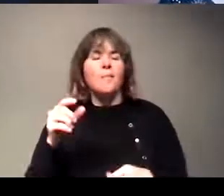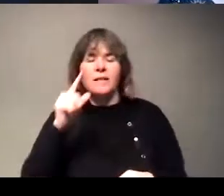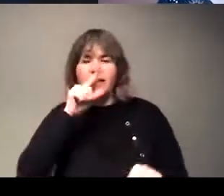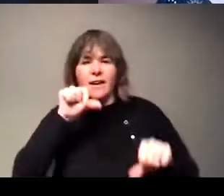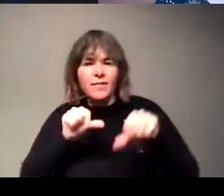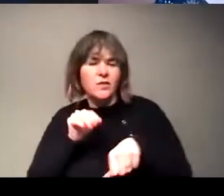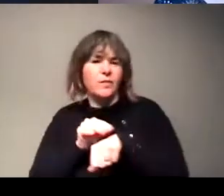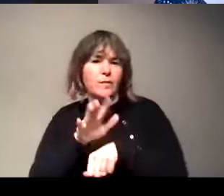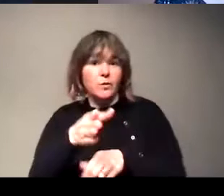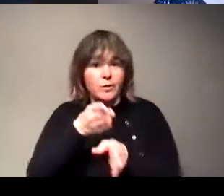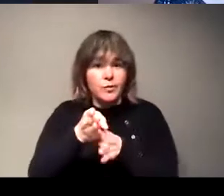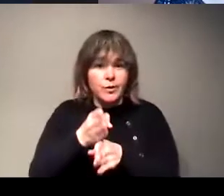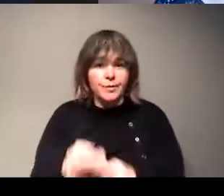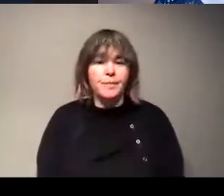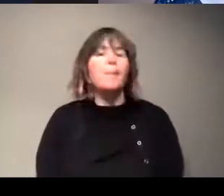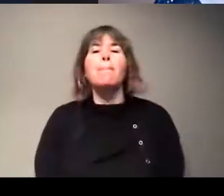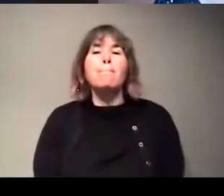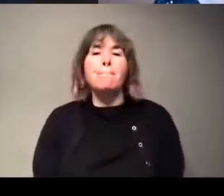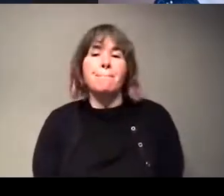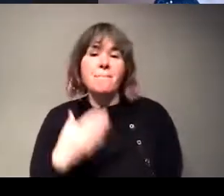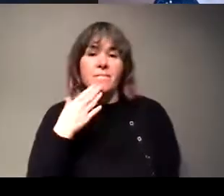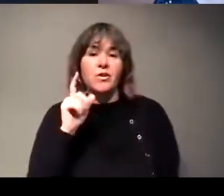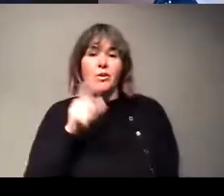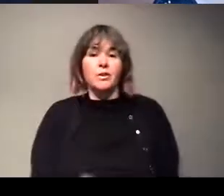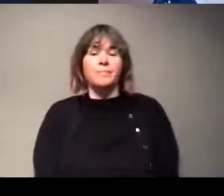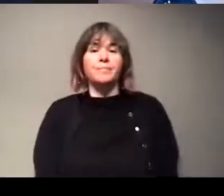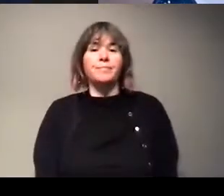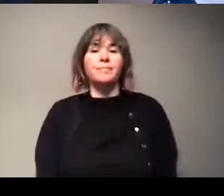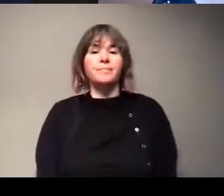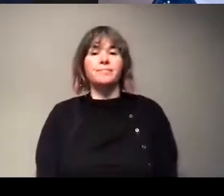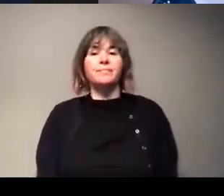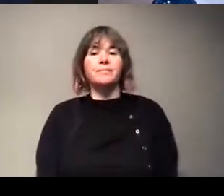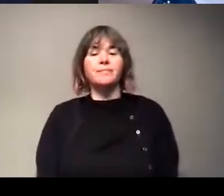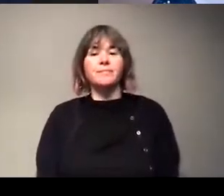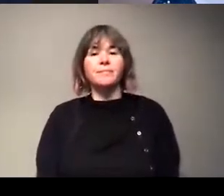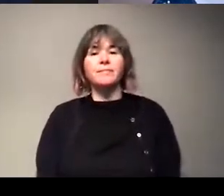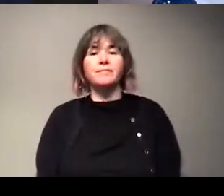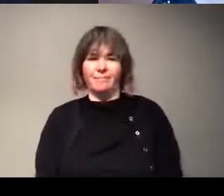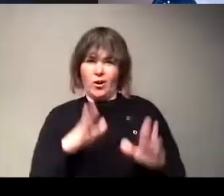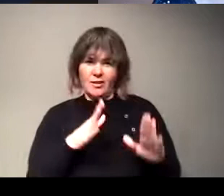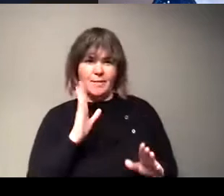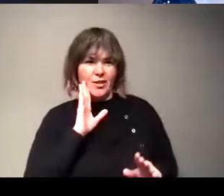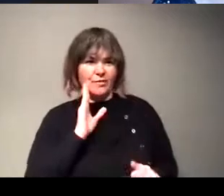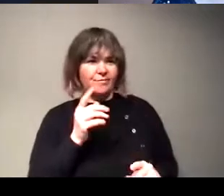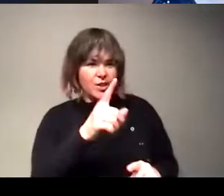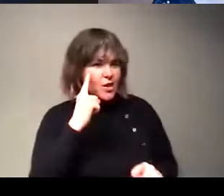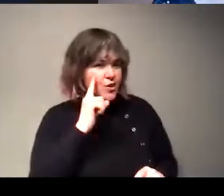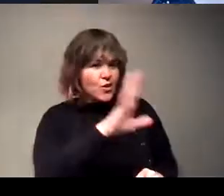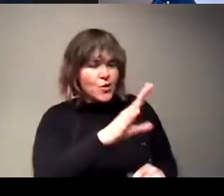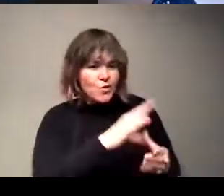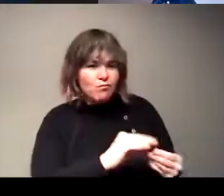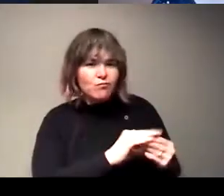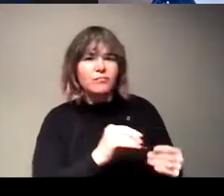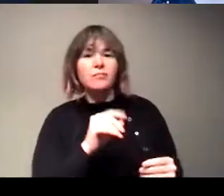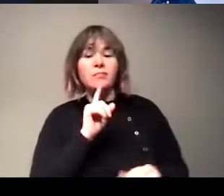career? That's a really great question, and that's awesome to hear Abby and Deanna your stories about that. So actually,